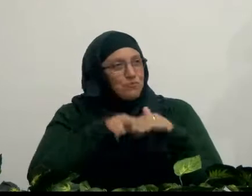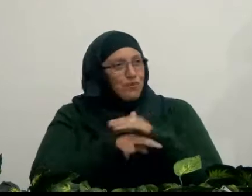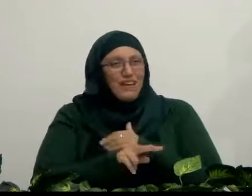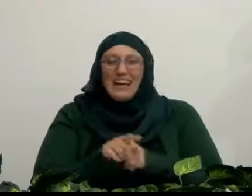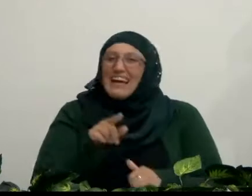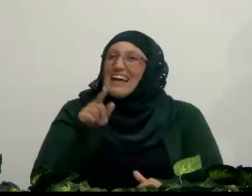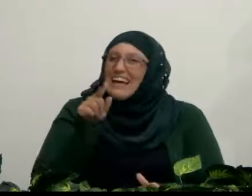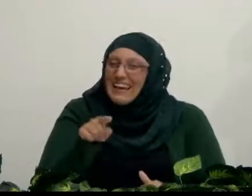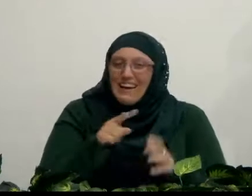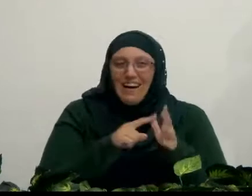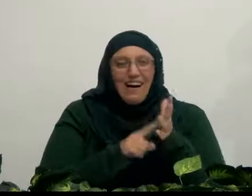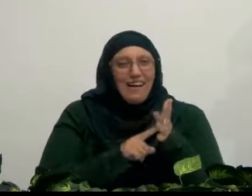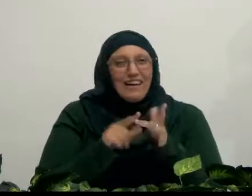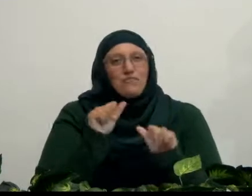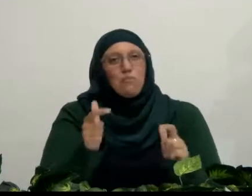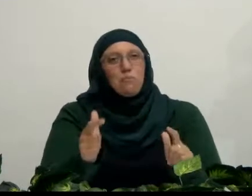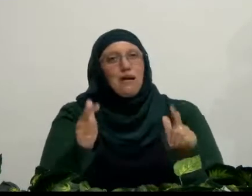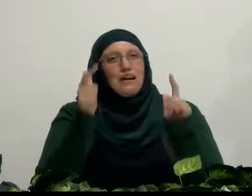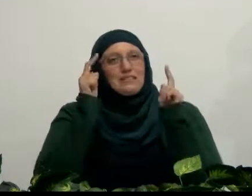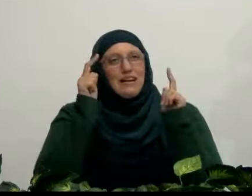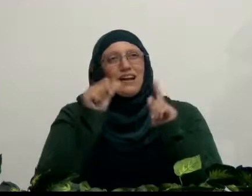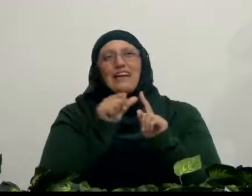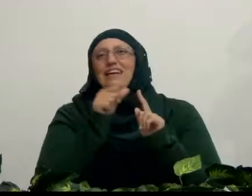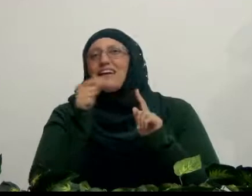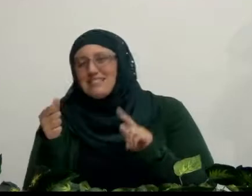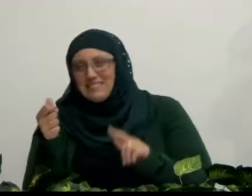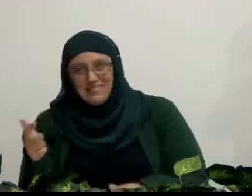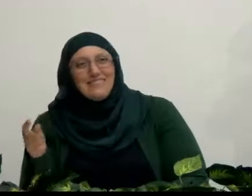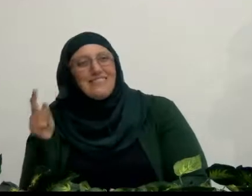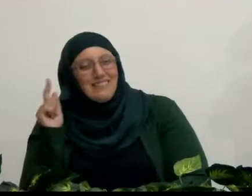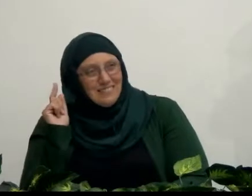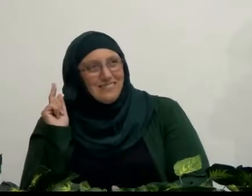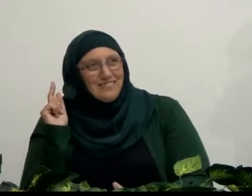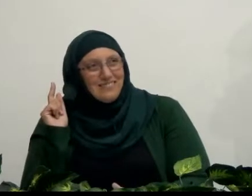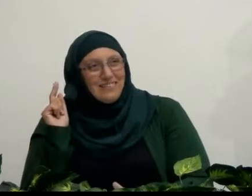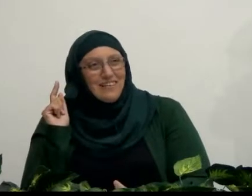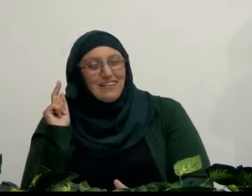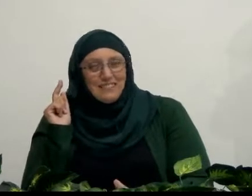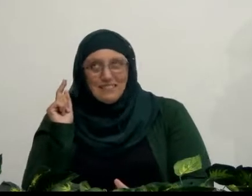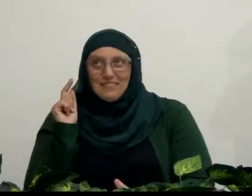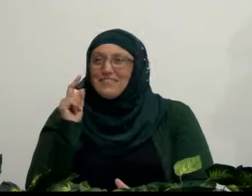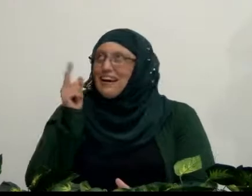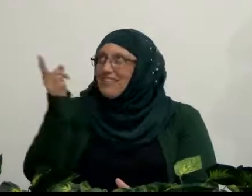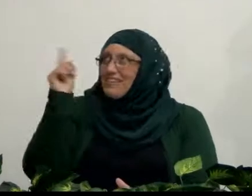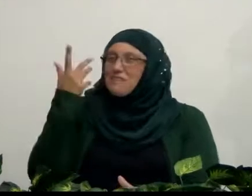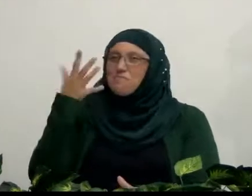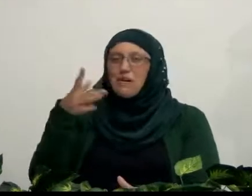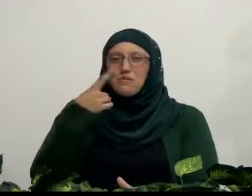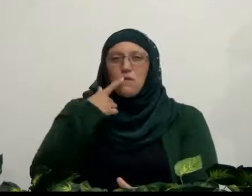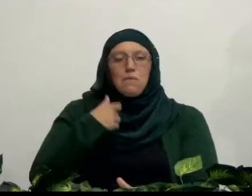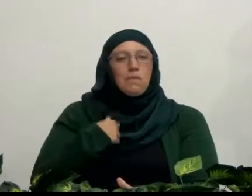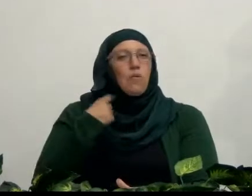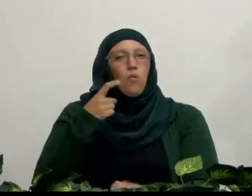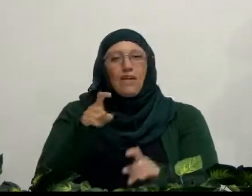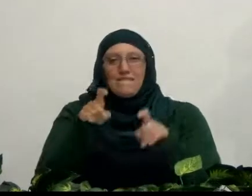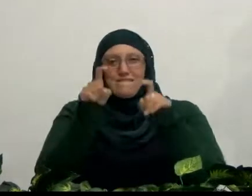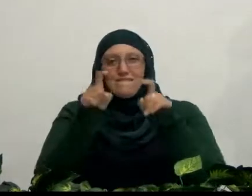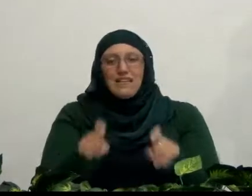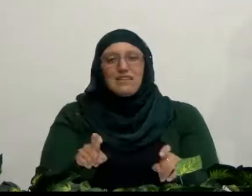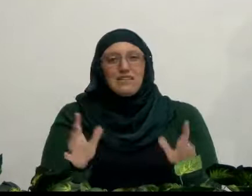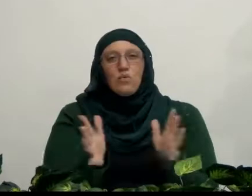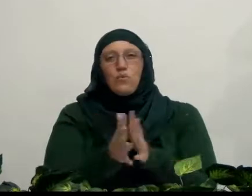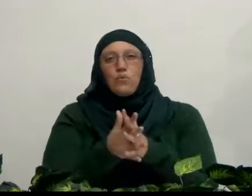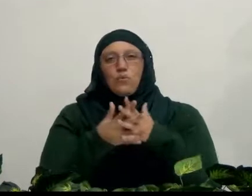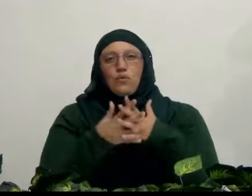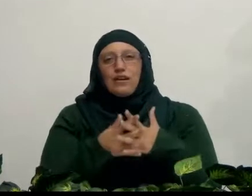to Allah and to his messenger. And Allah has already revealed to me the same in one of the fixed verses of his book,